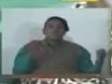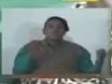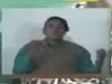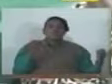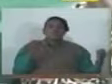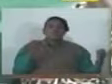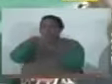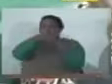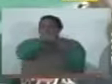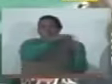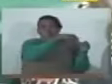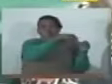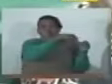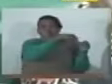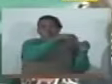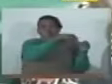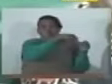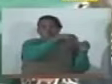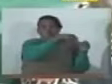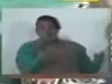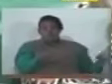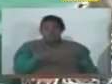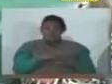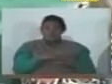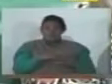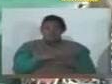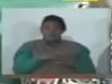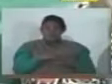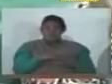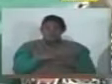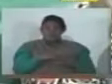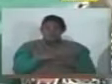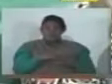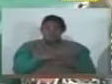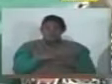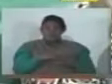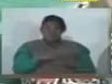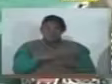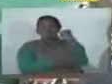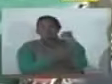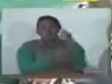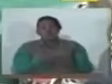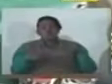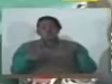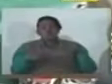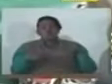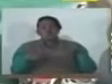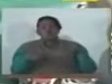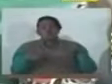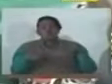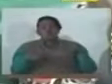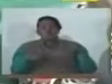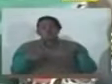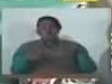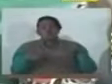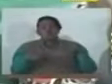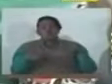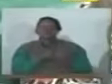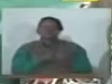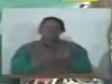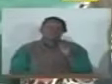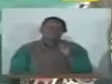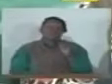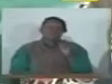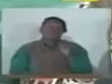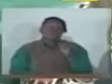Program, which most constituencies, rural constituencies, benefit from. Mr. Speaker, although